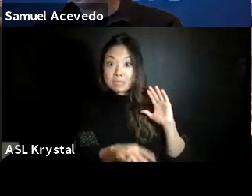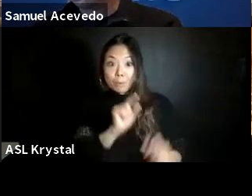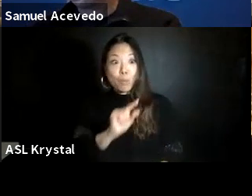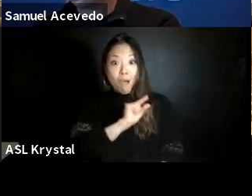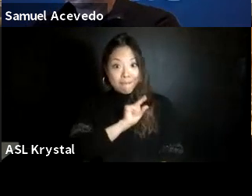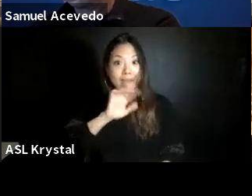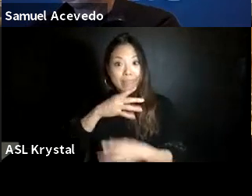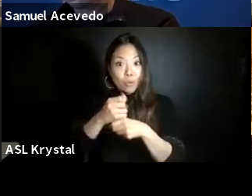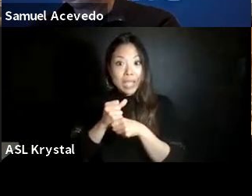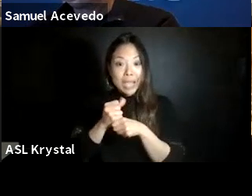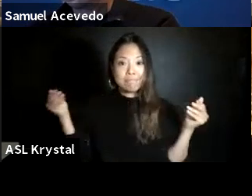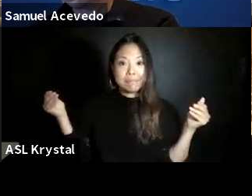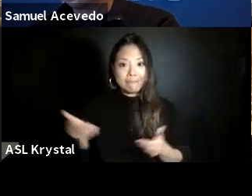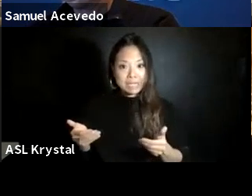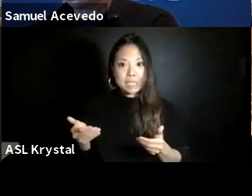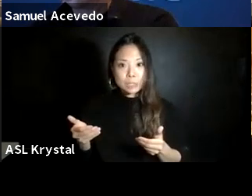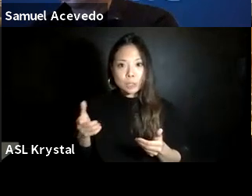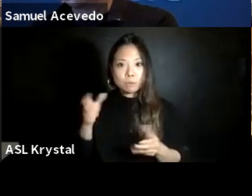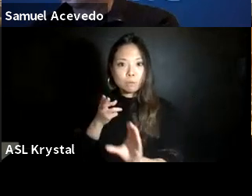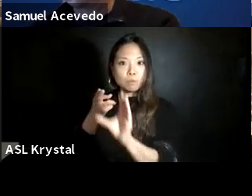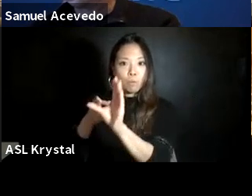exam school.